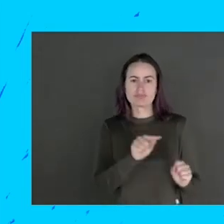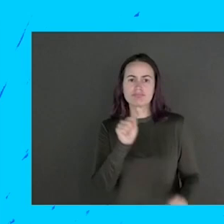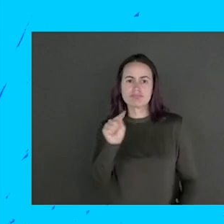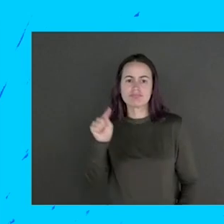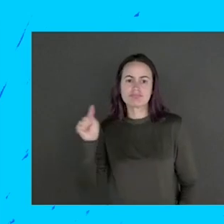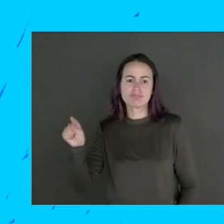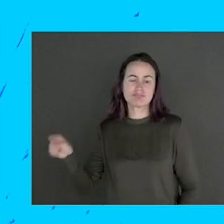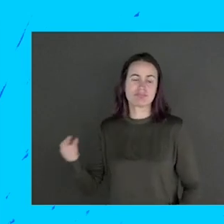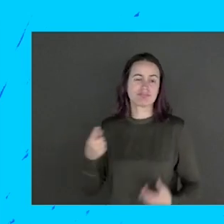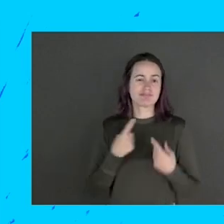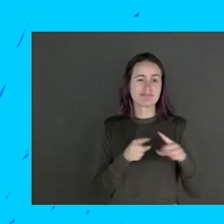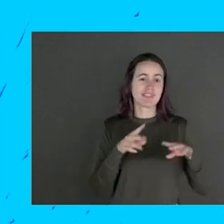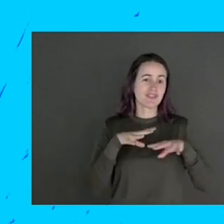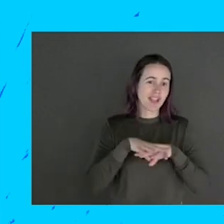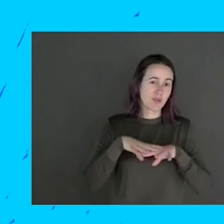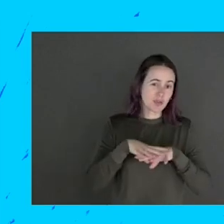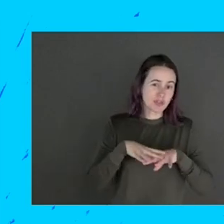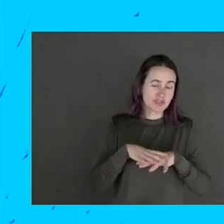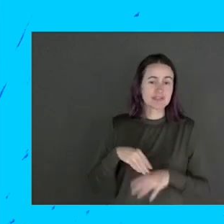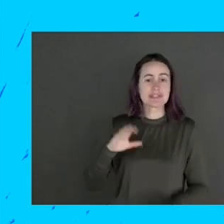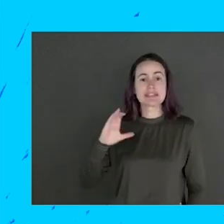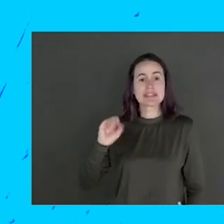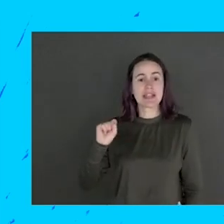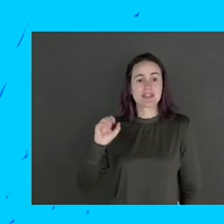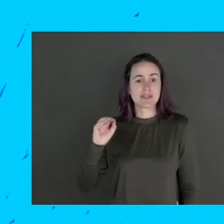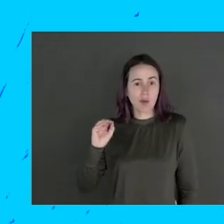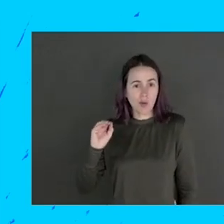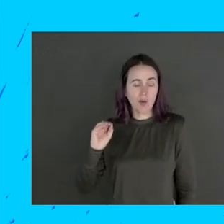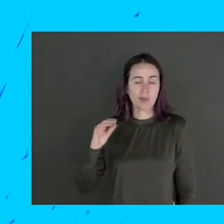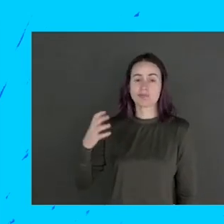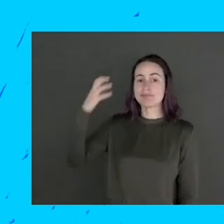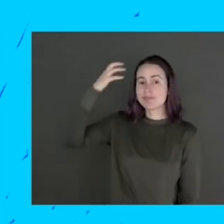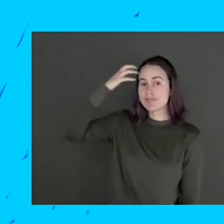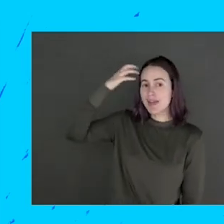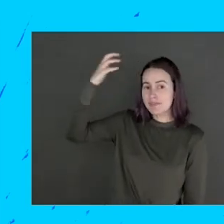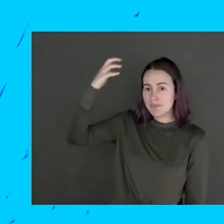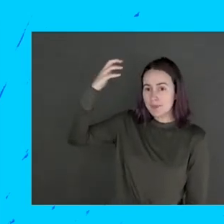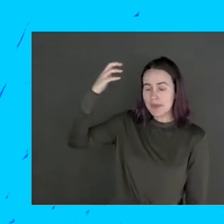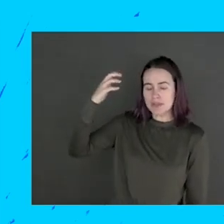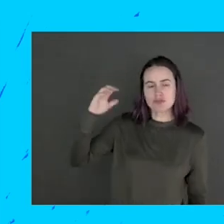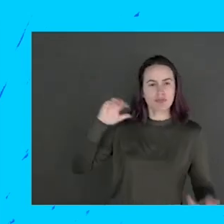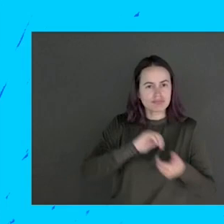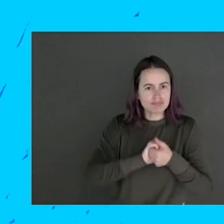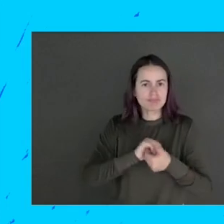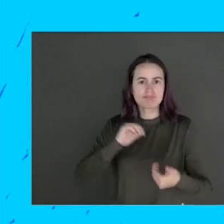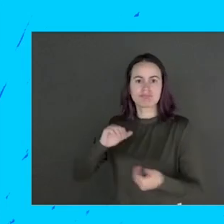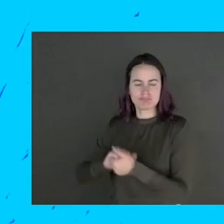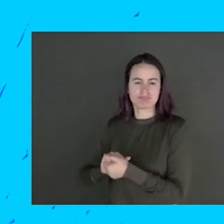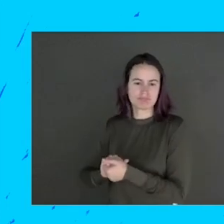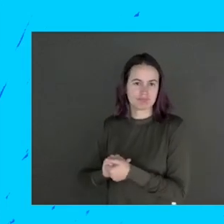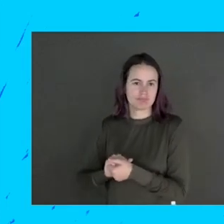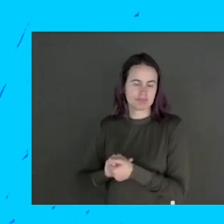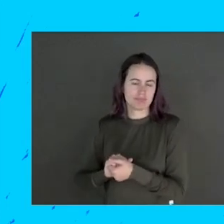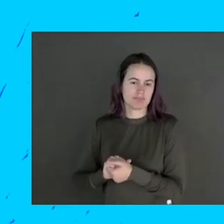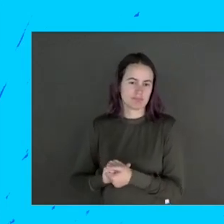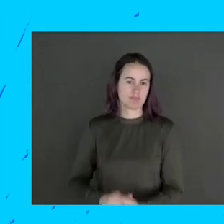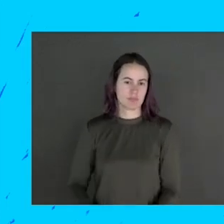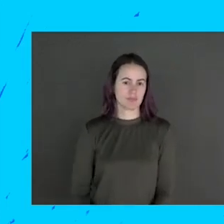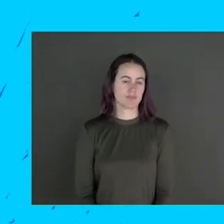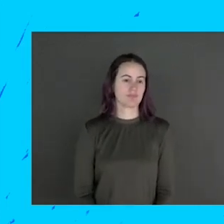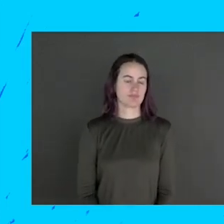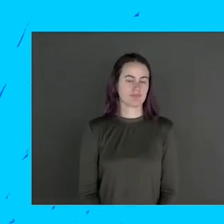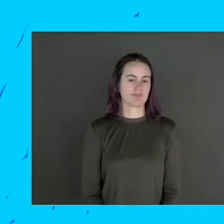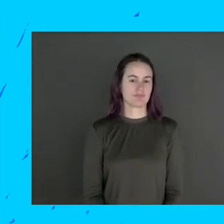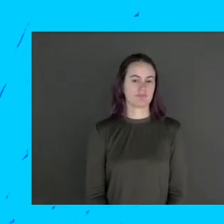the networks we work, the CSOs, the government. And of course, this is built from where you stand strong.